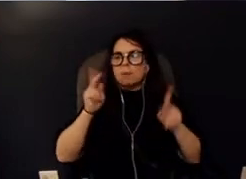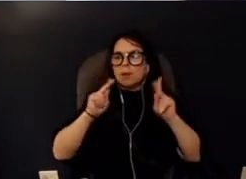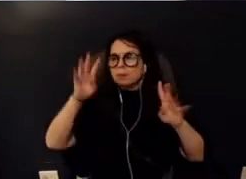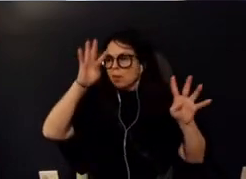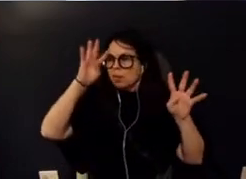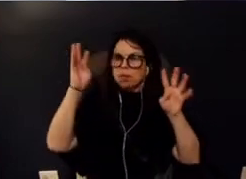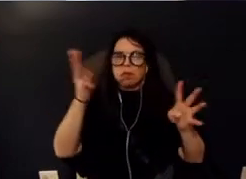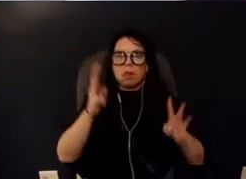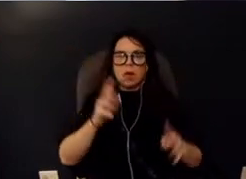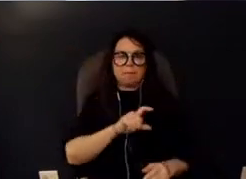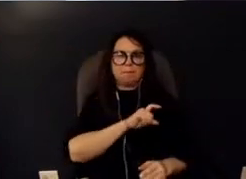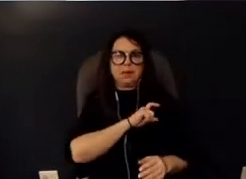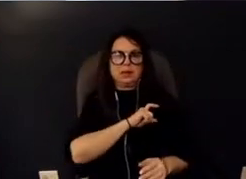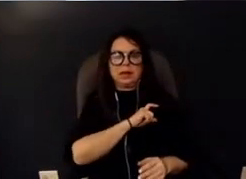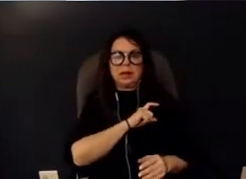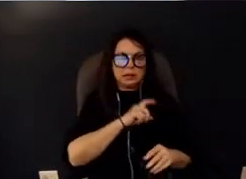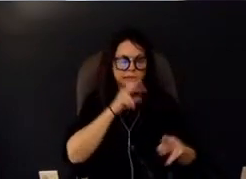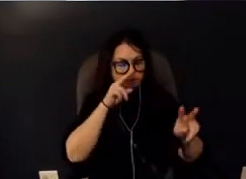disrespect their humanity